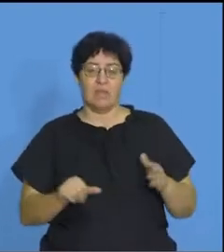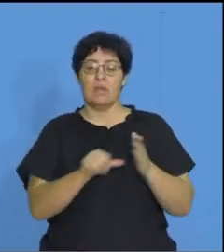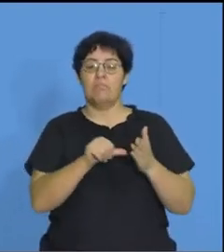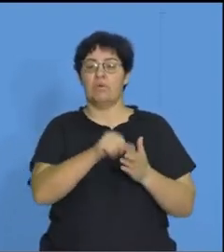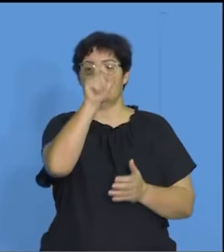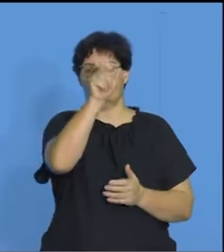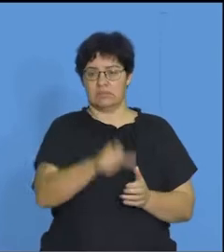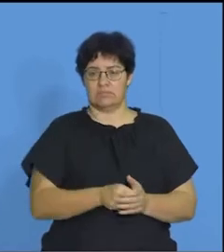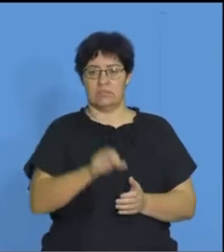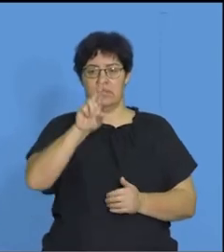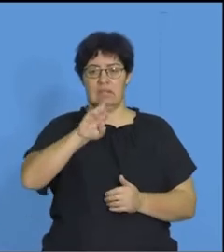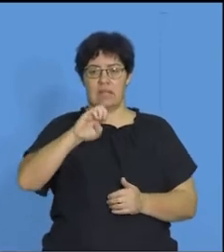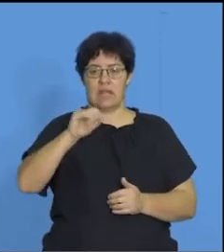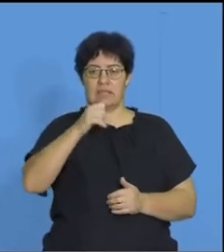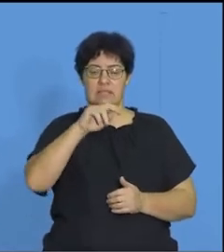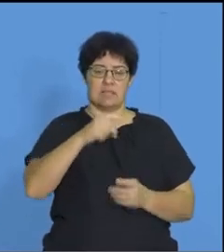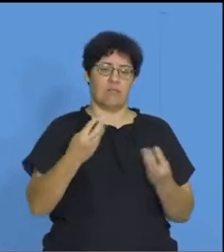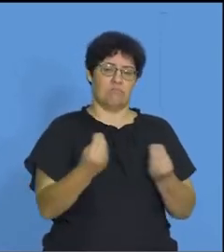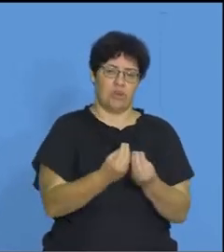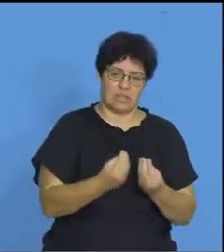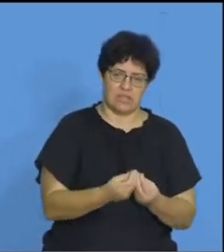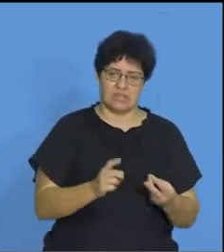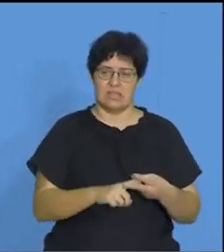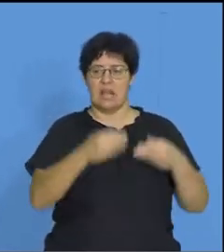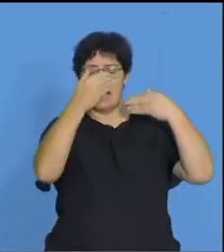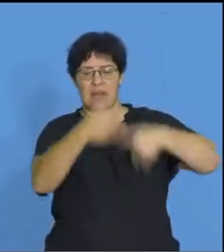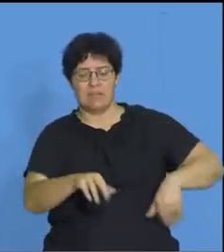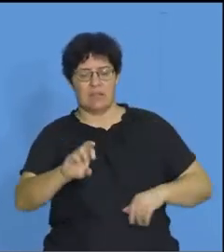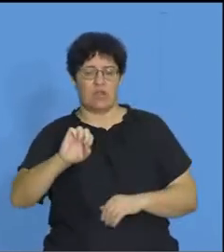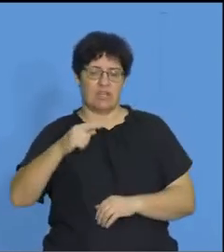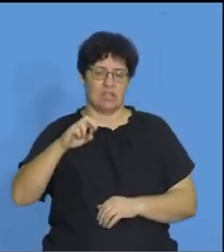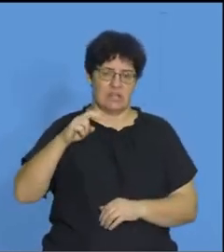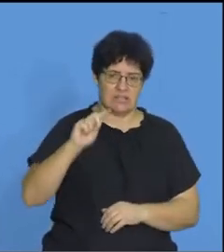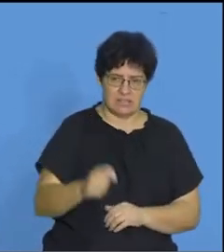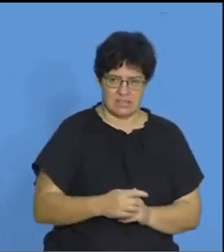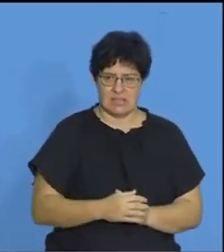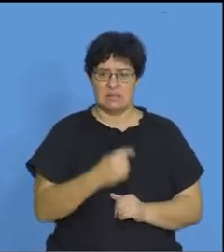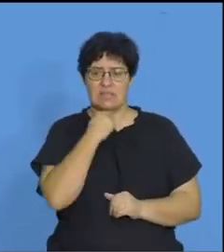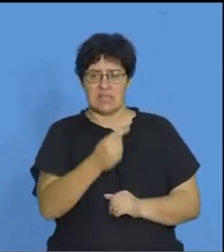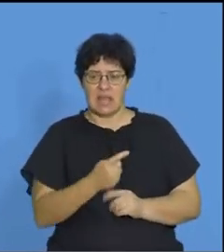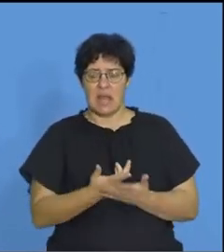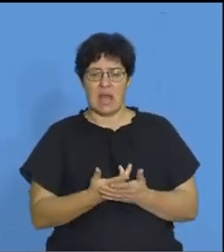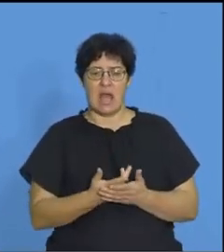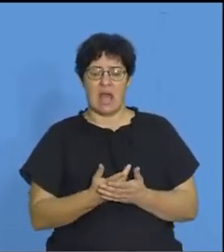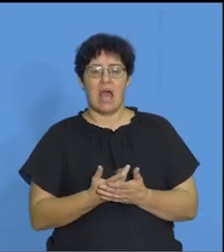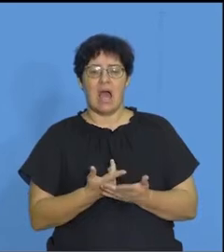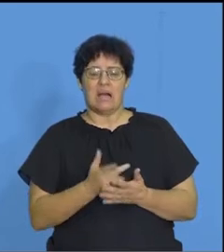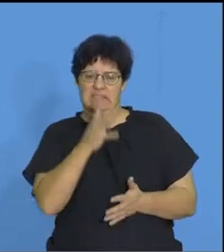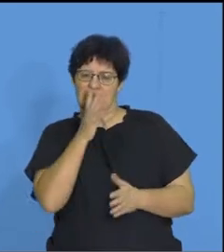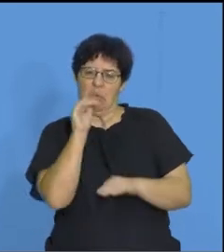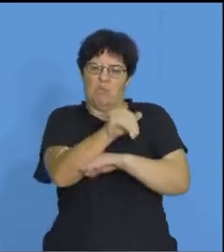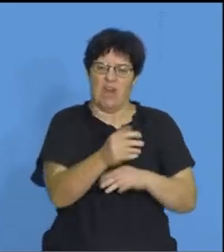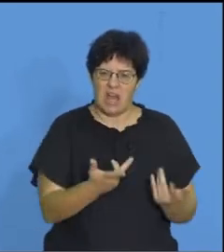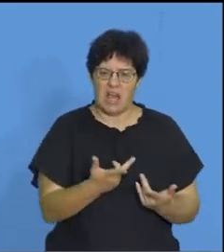keywords? Reactant, products, limiting reagent. When we say something is in excess, what exactly are we